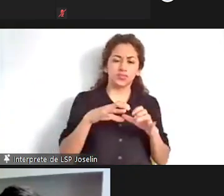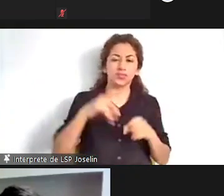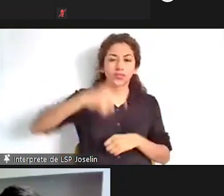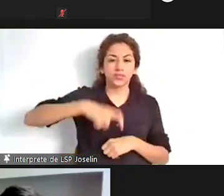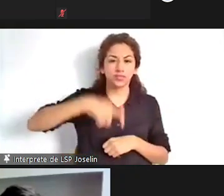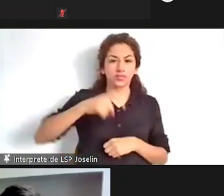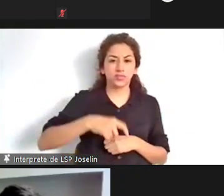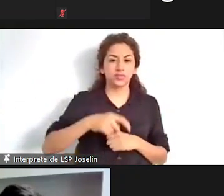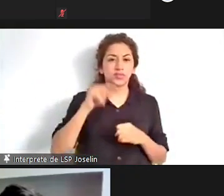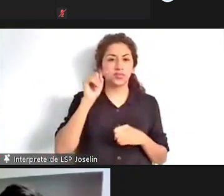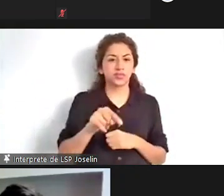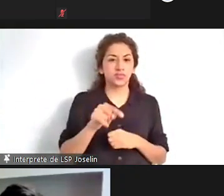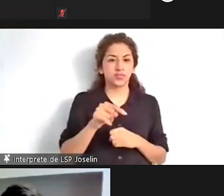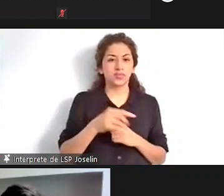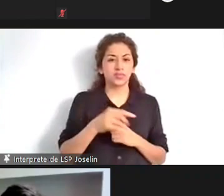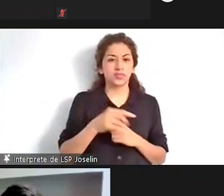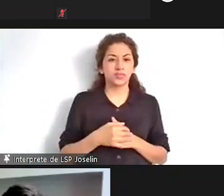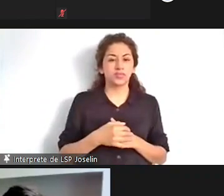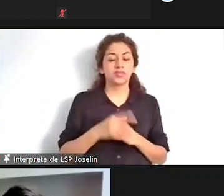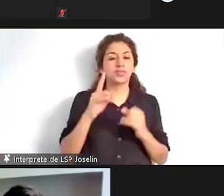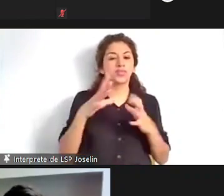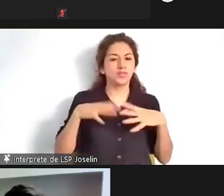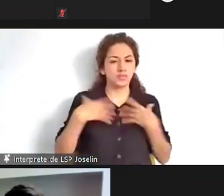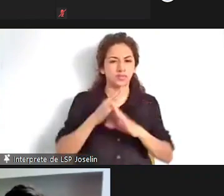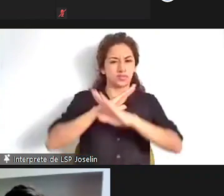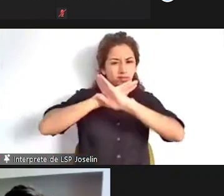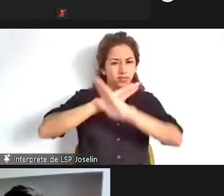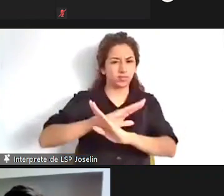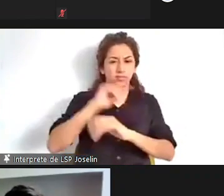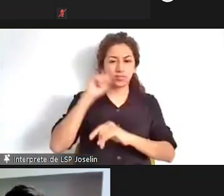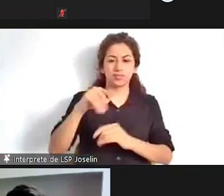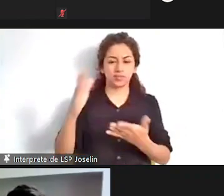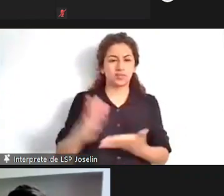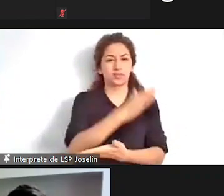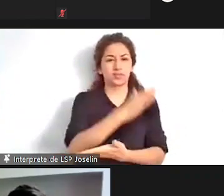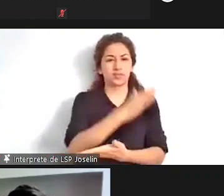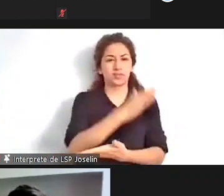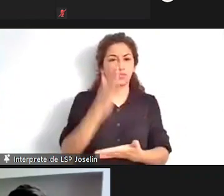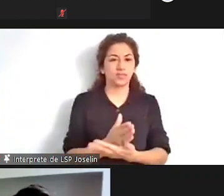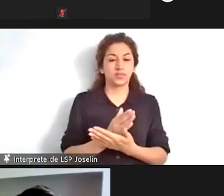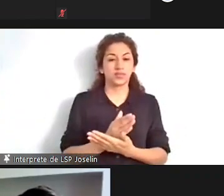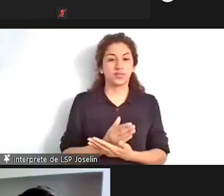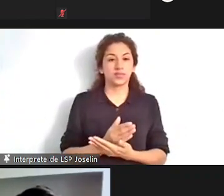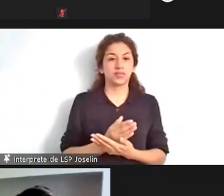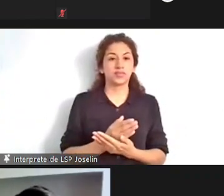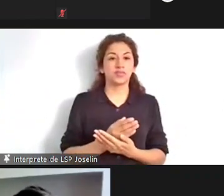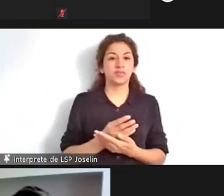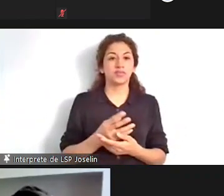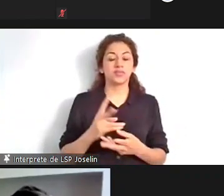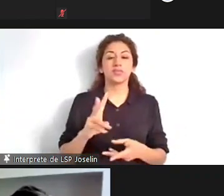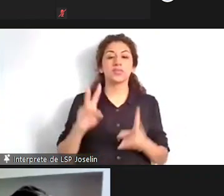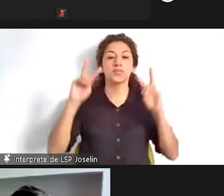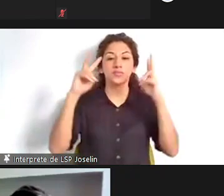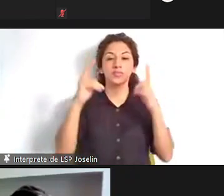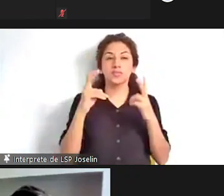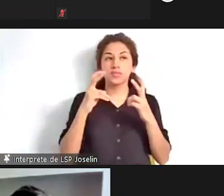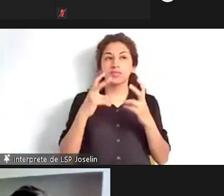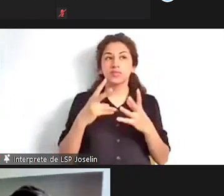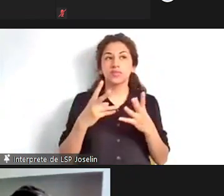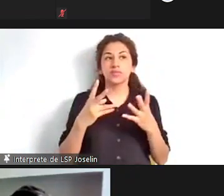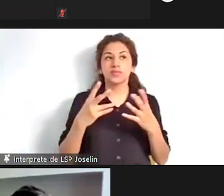measures and the reactions that need to also be in consensus to face this problem in a